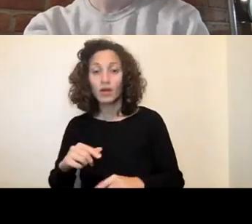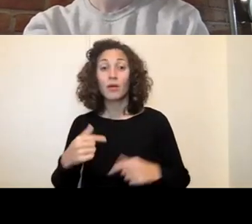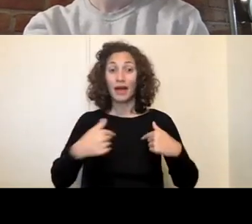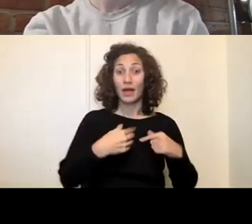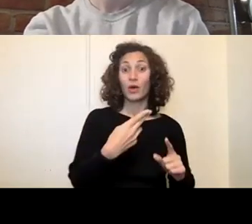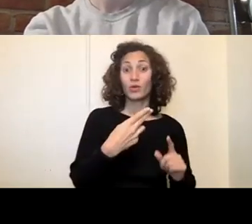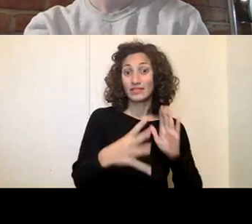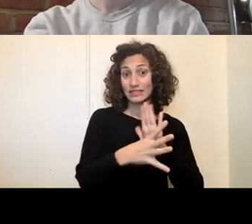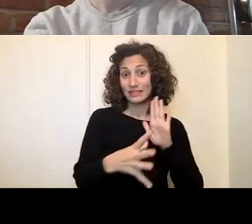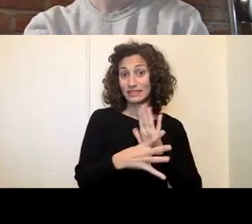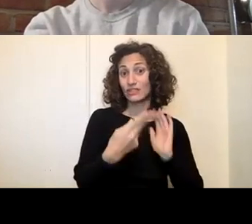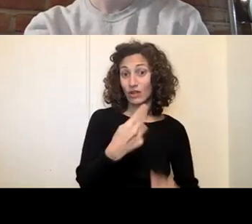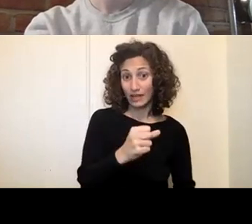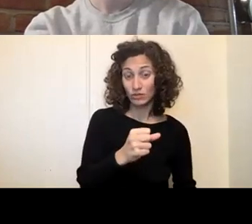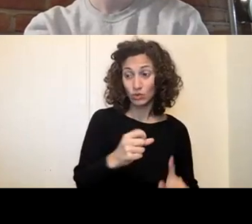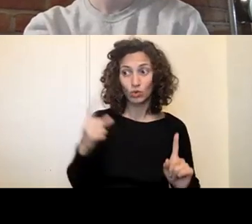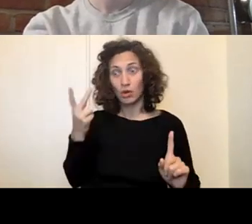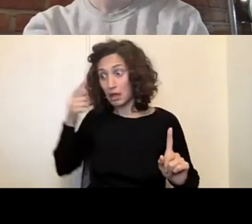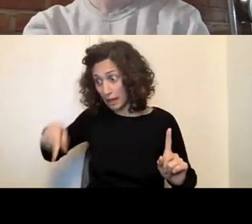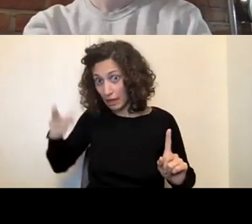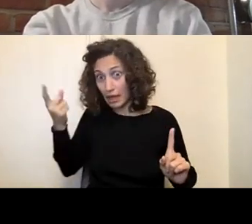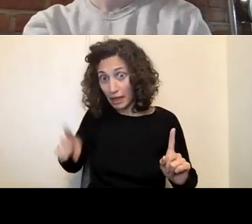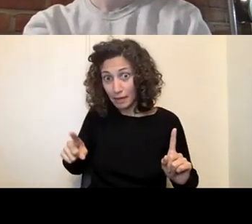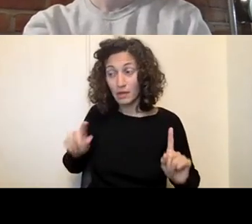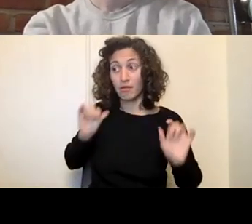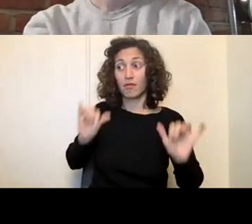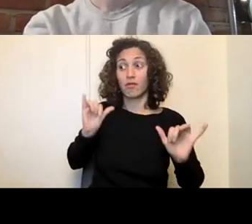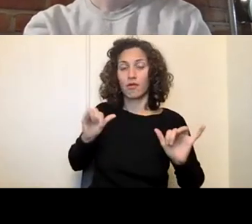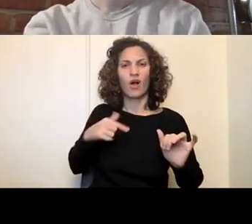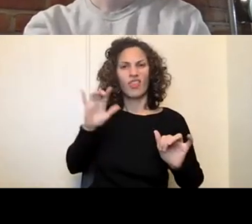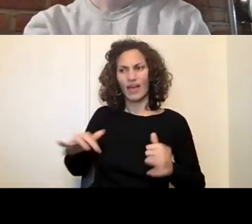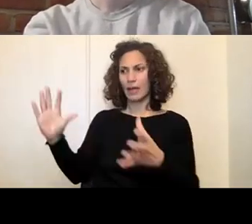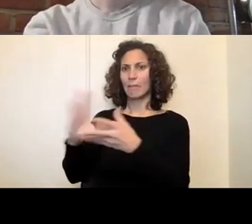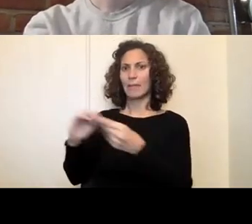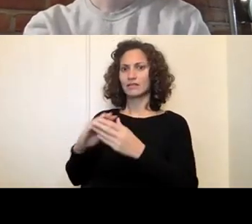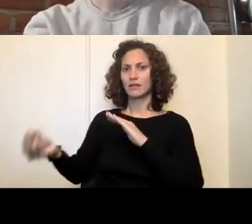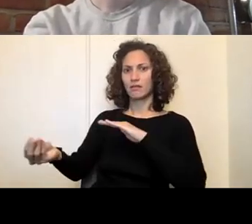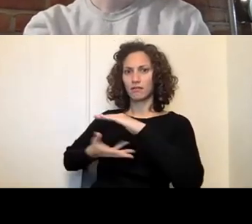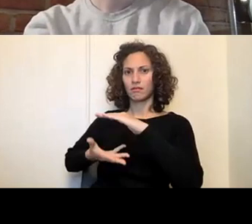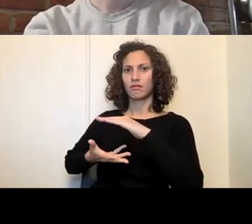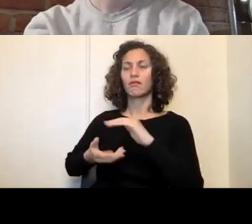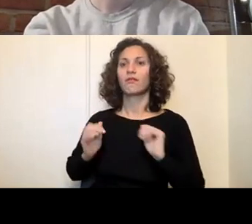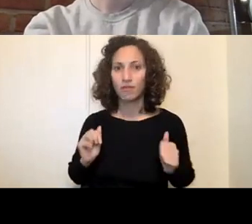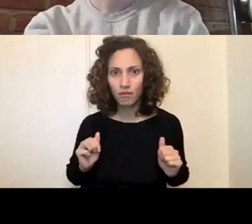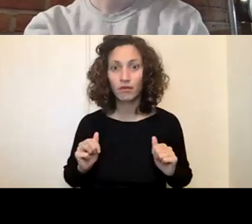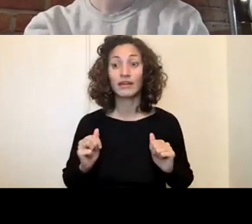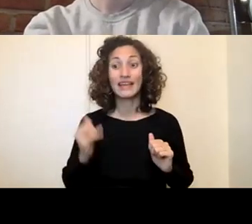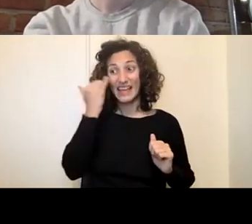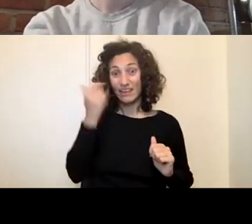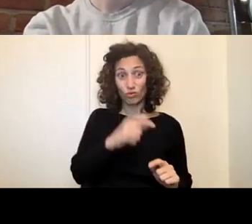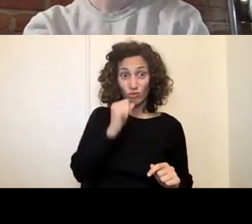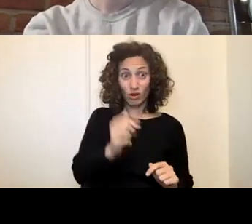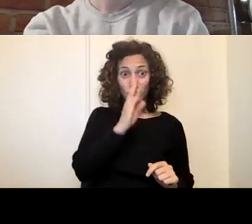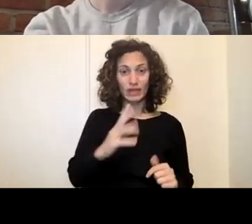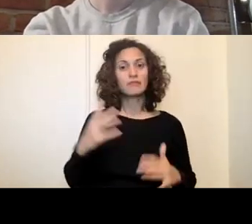everything around me told me that, and as the messages we still get today are that, being something other than heterosexual can be dangerous